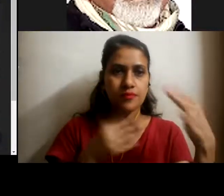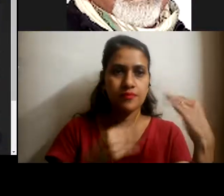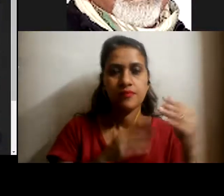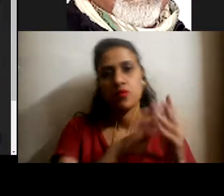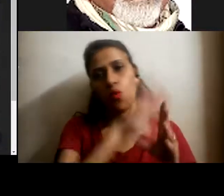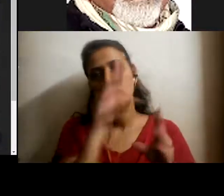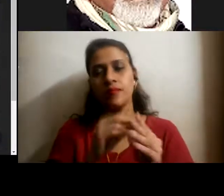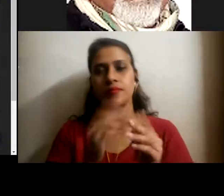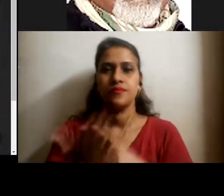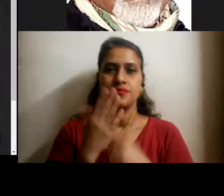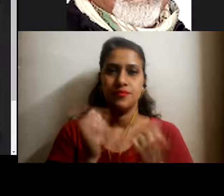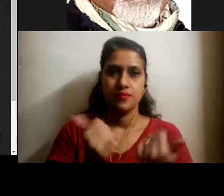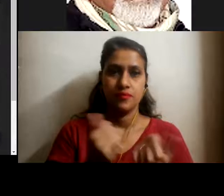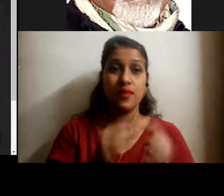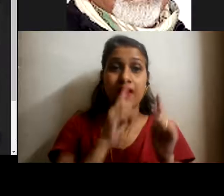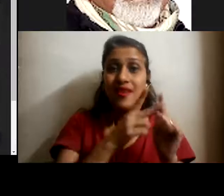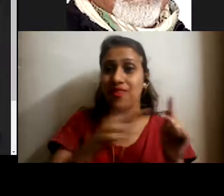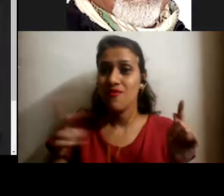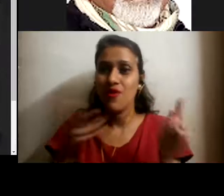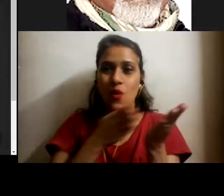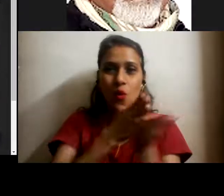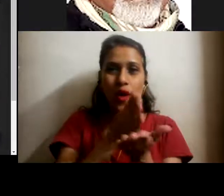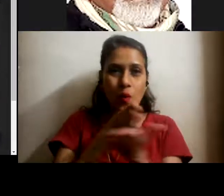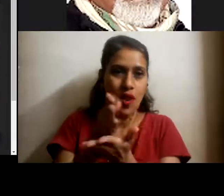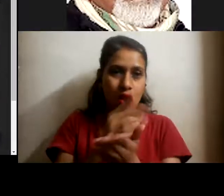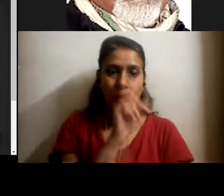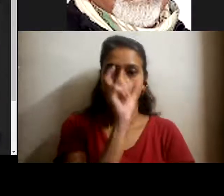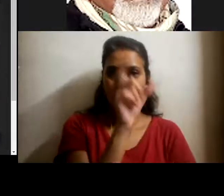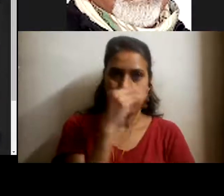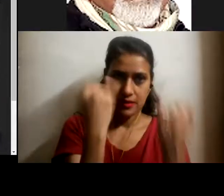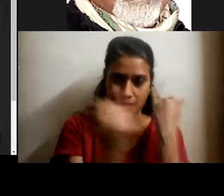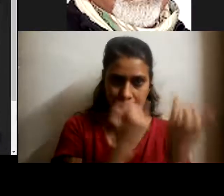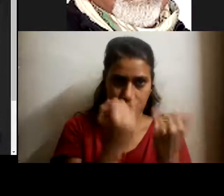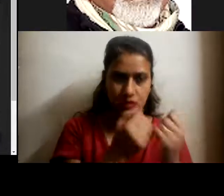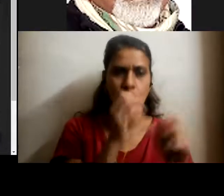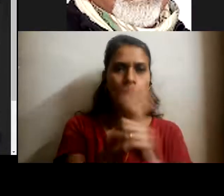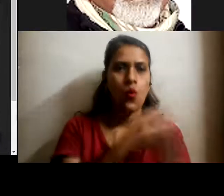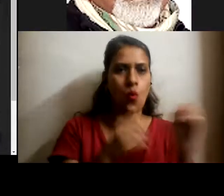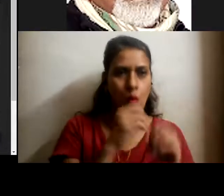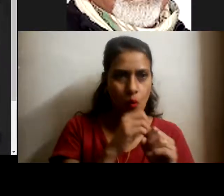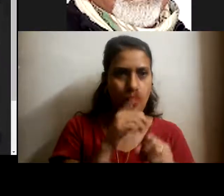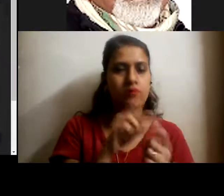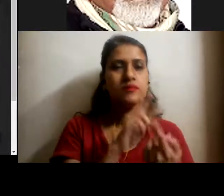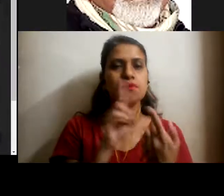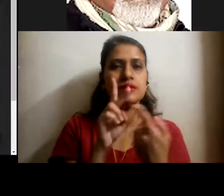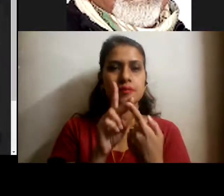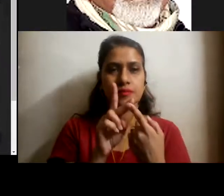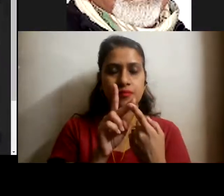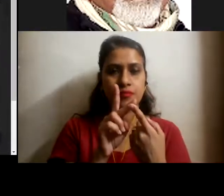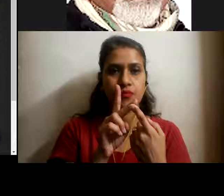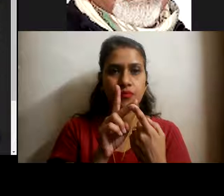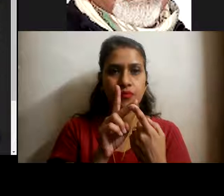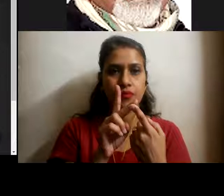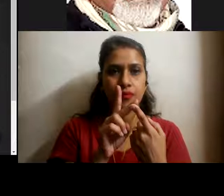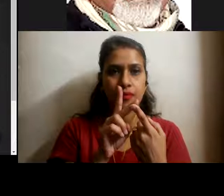So we saw how to do a word search, which is just like Google. Then by section, a particular act